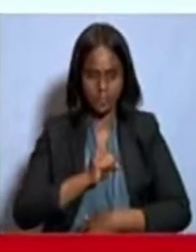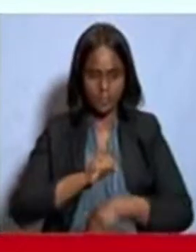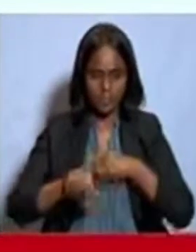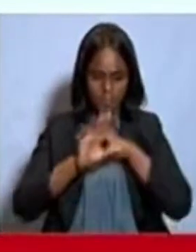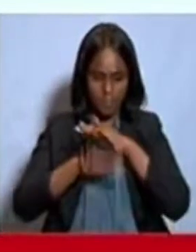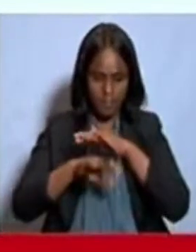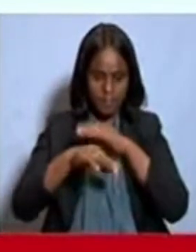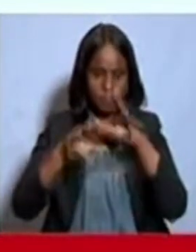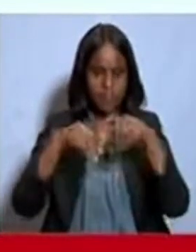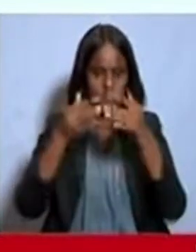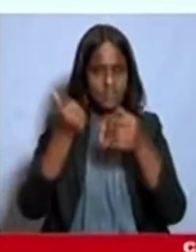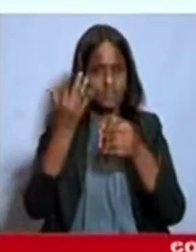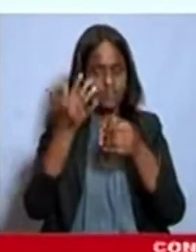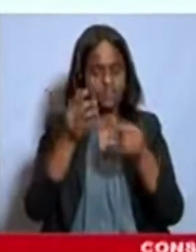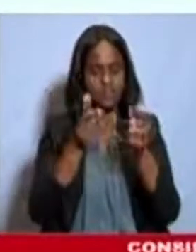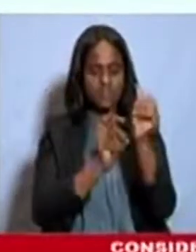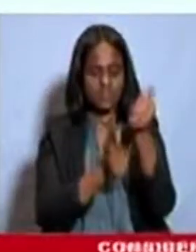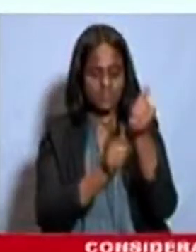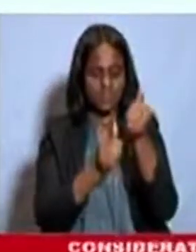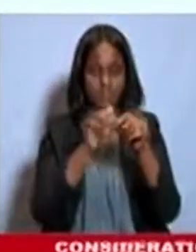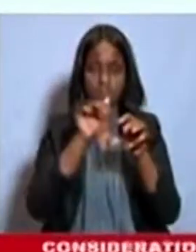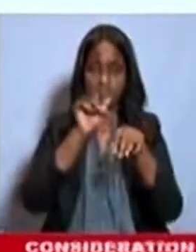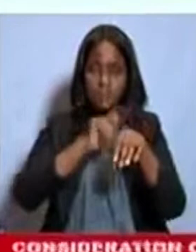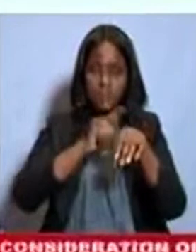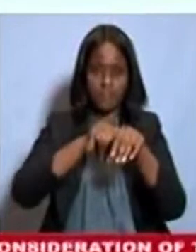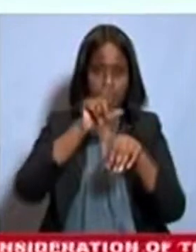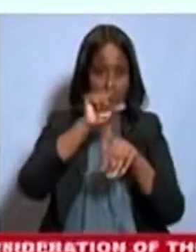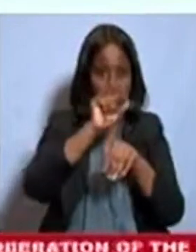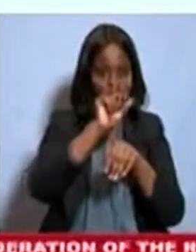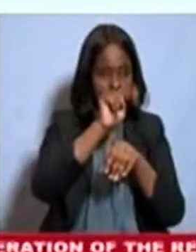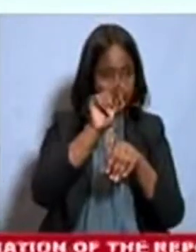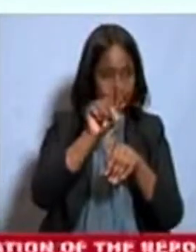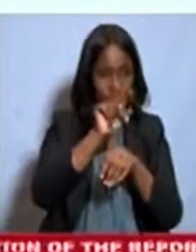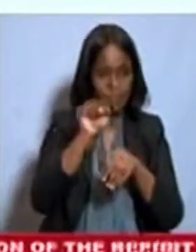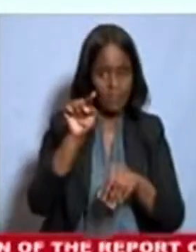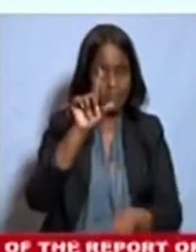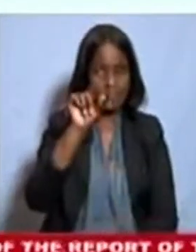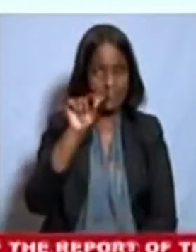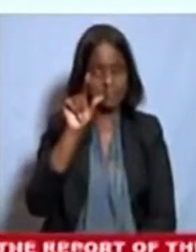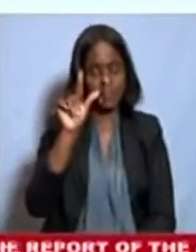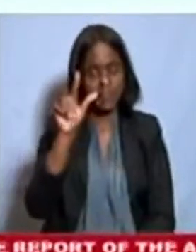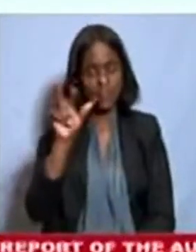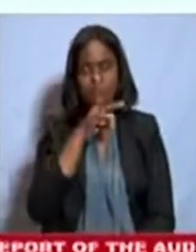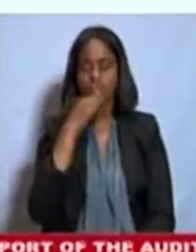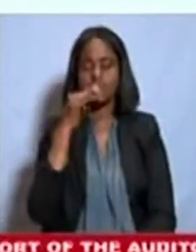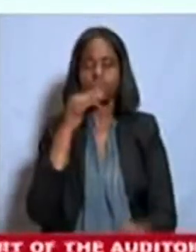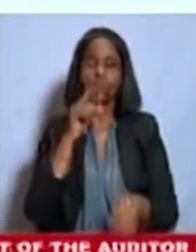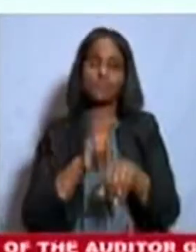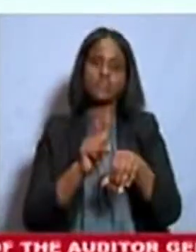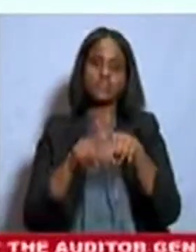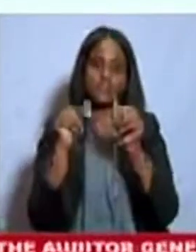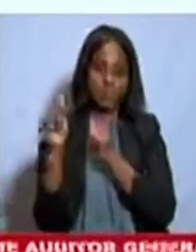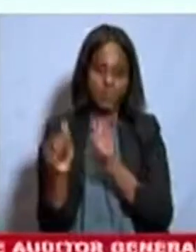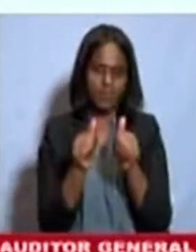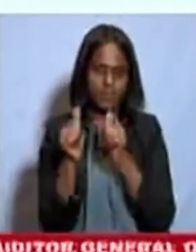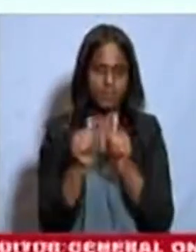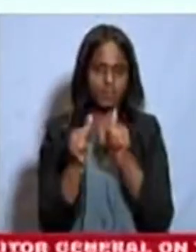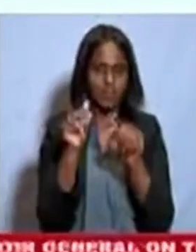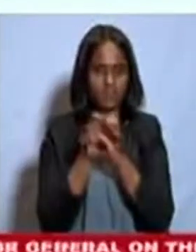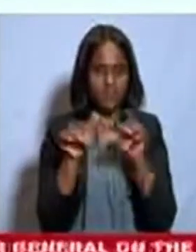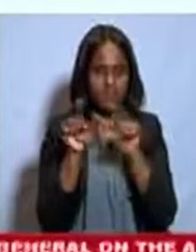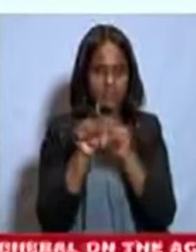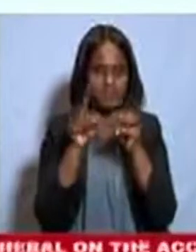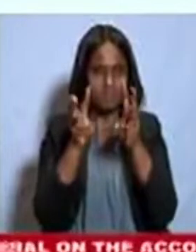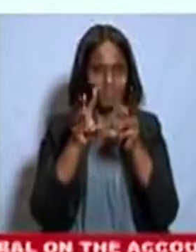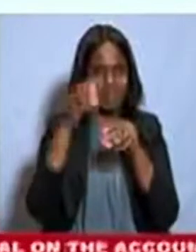of 15 bags of maize during the 2022 to 2023 farming season. Corrective action: in this